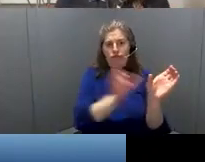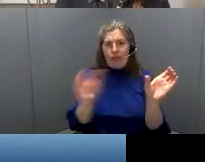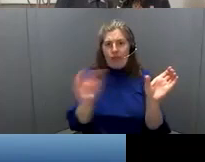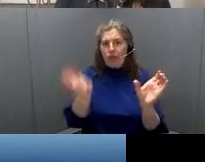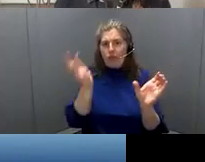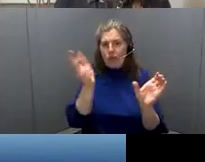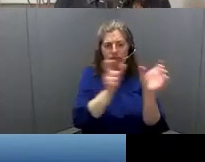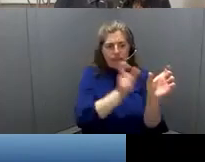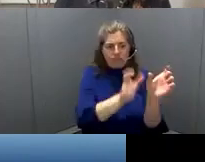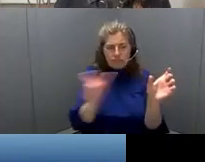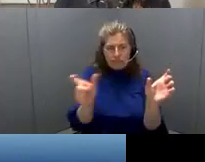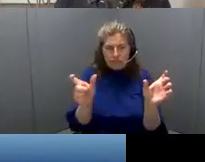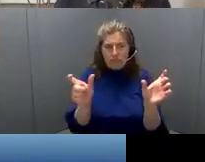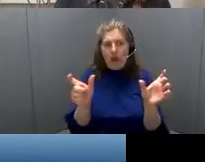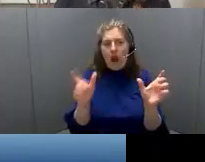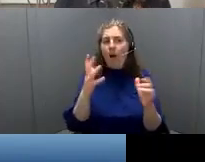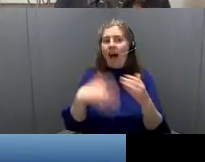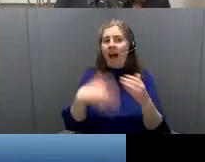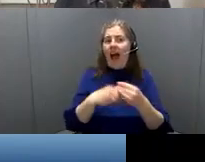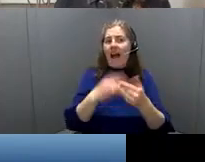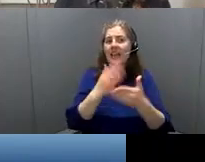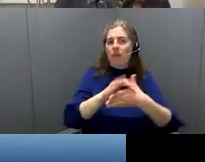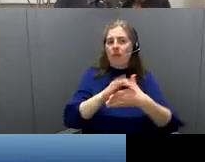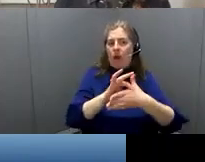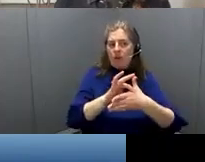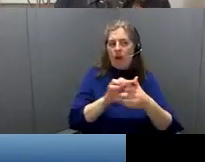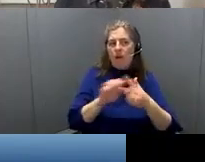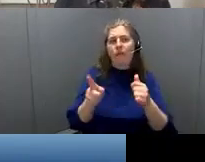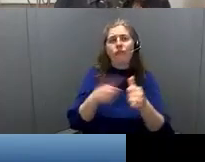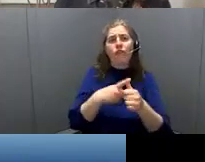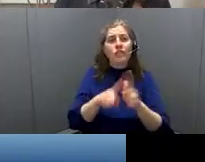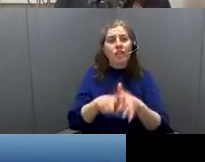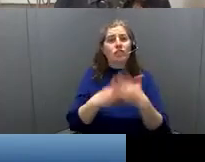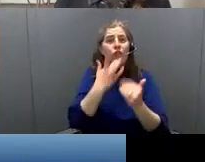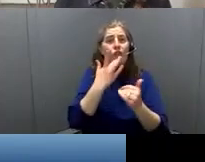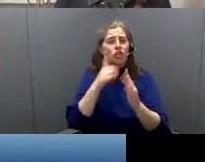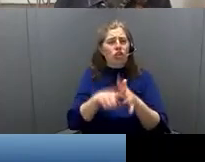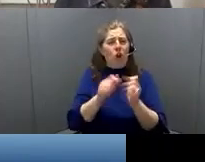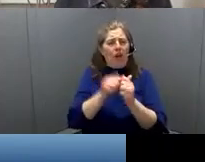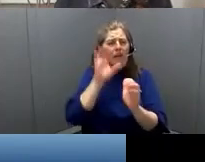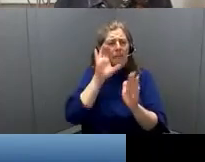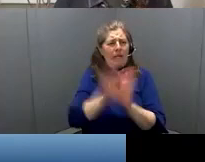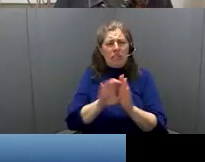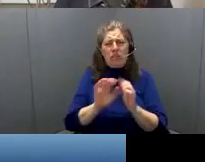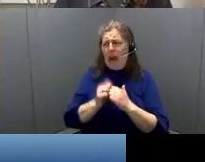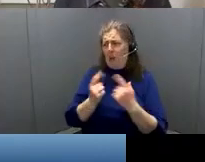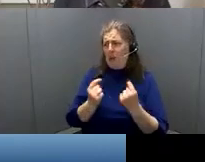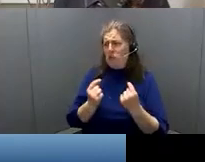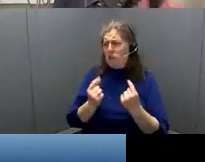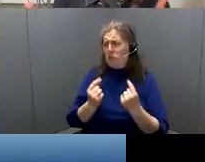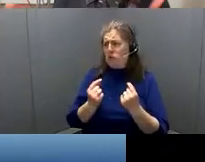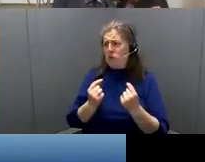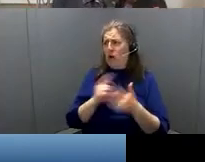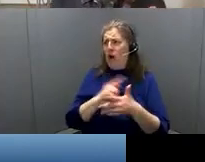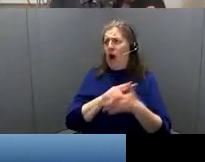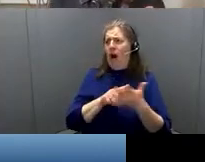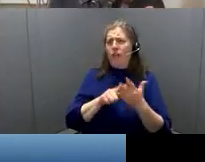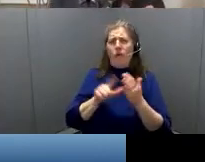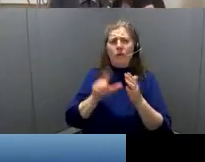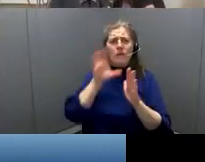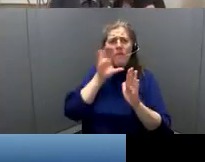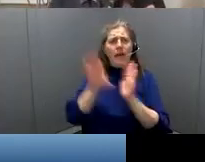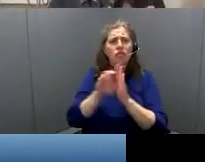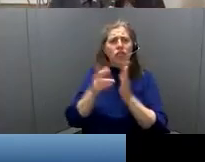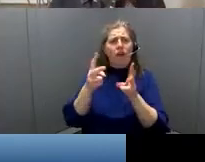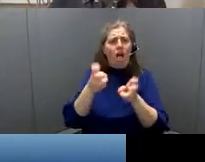to do. I want to add some content, but I like to start with a picture. How do I do that? She did all that. All those pictures are loaded in